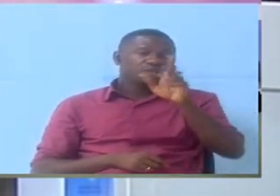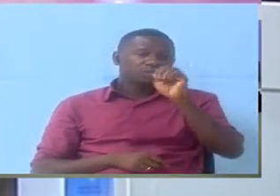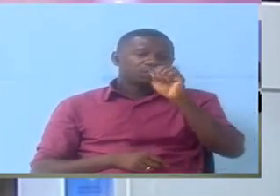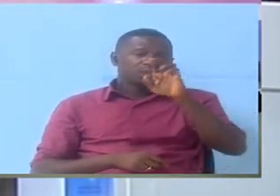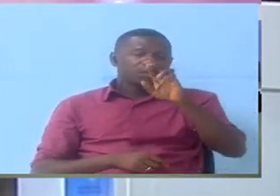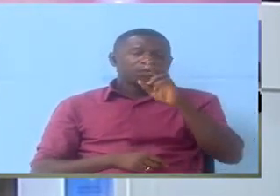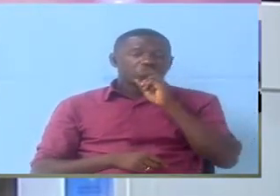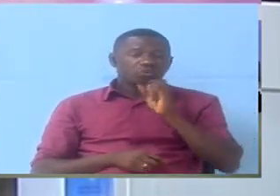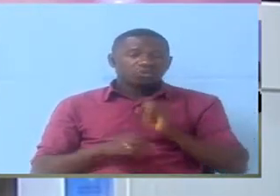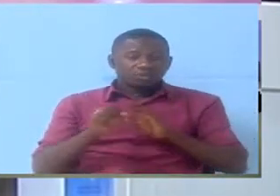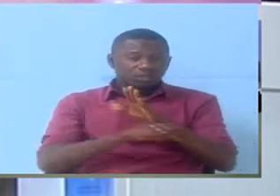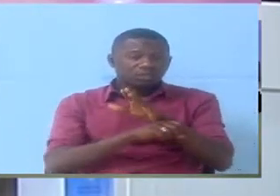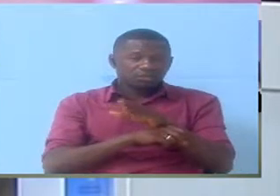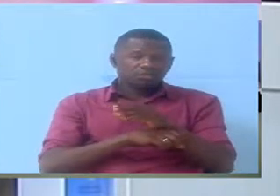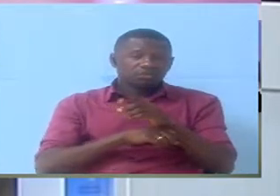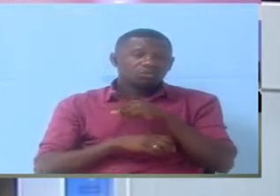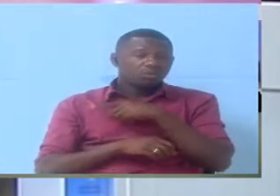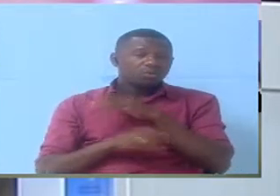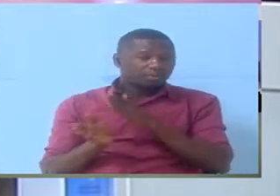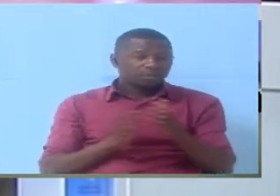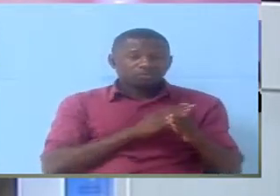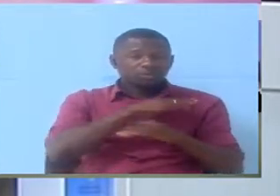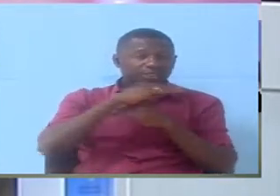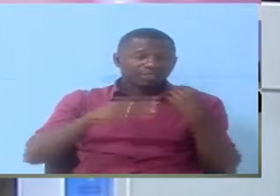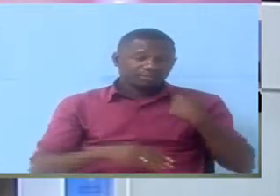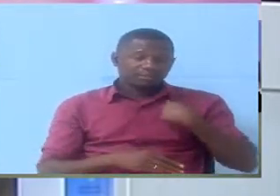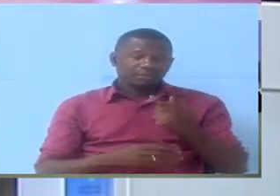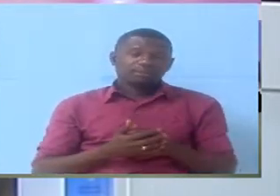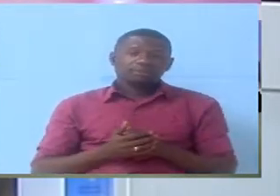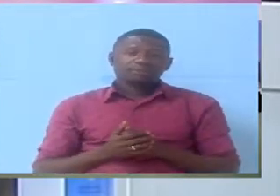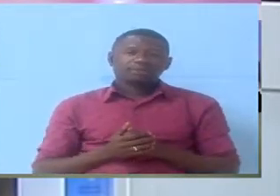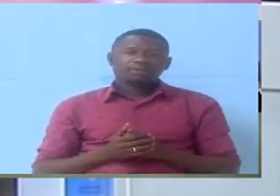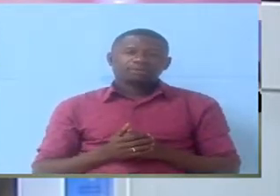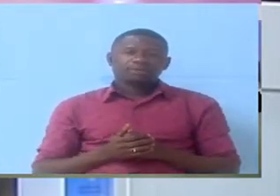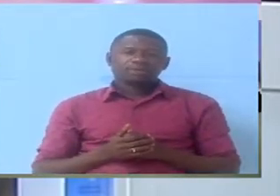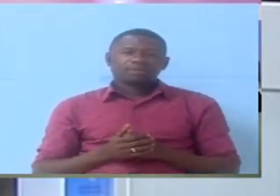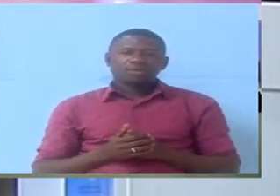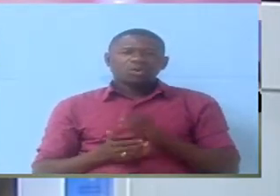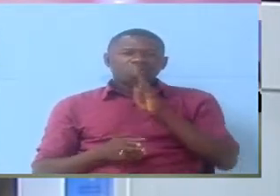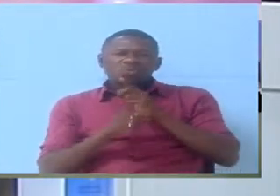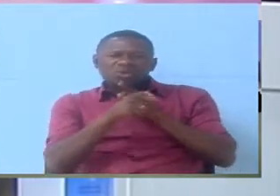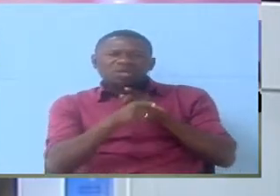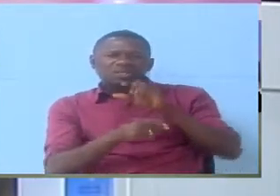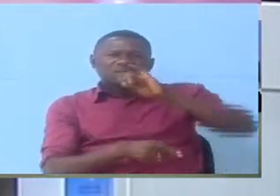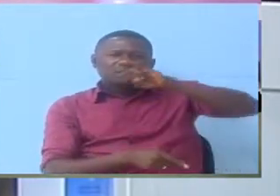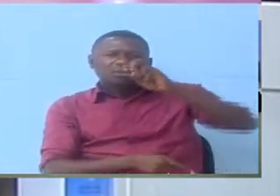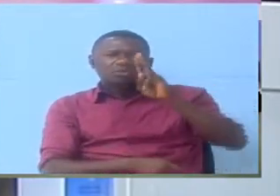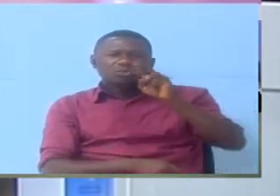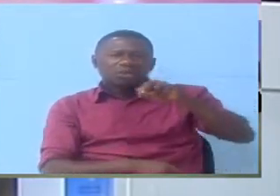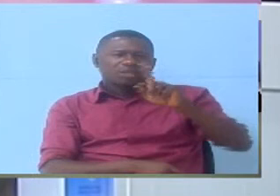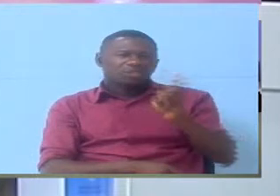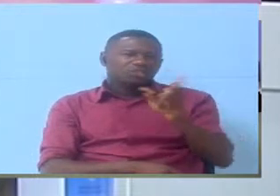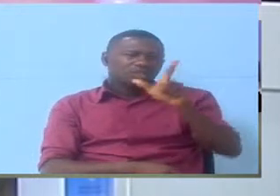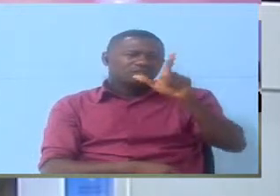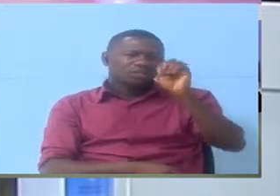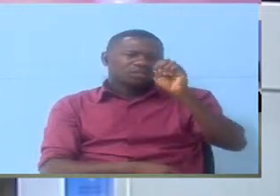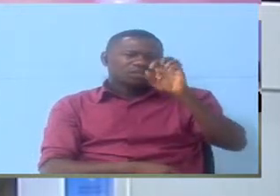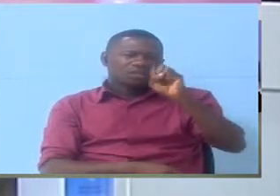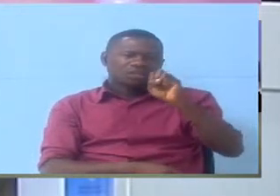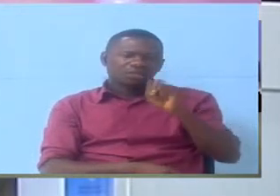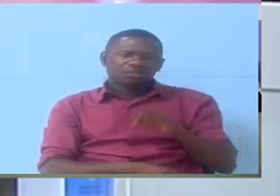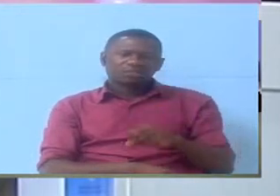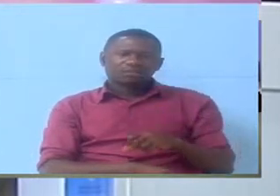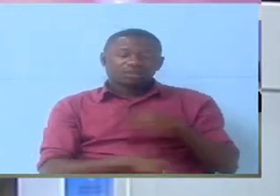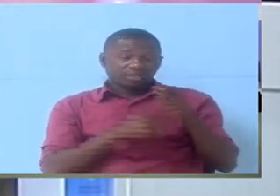kuo diala. Kill me. Ryan Tefa. Who was that one? Ram Jumati. This jungler. In jungler. I later came to know. Nata